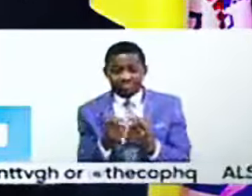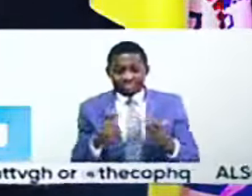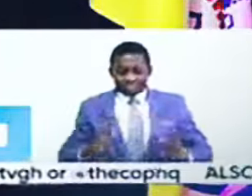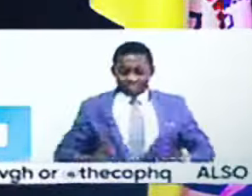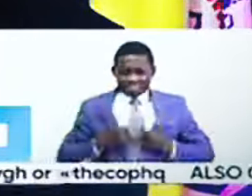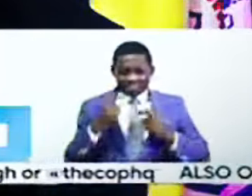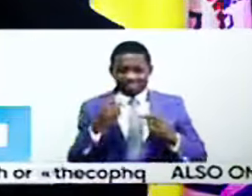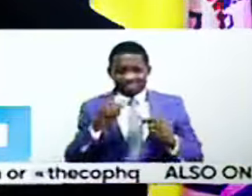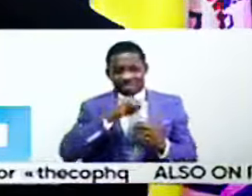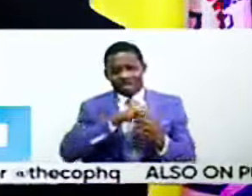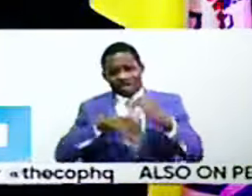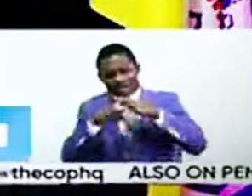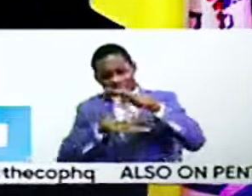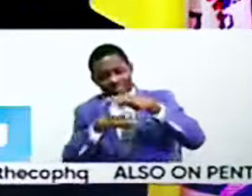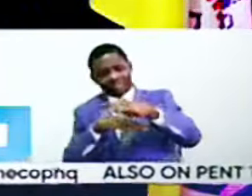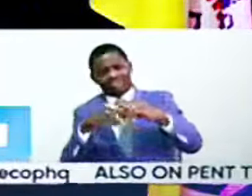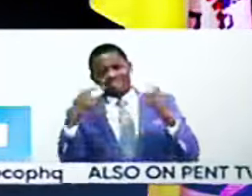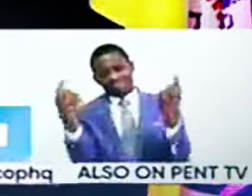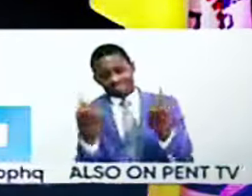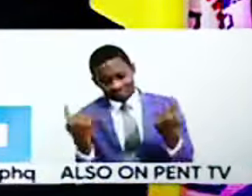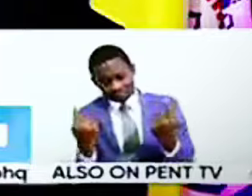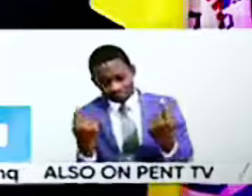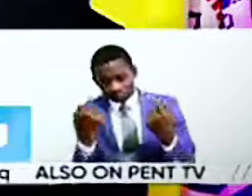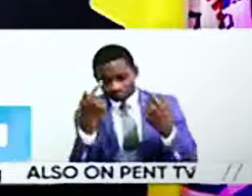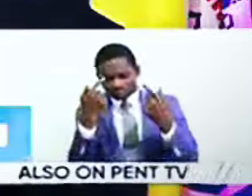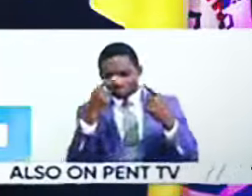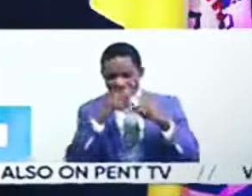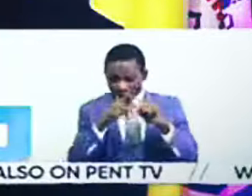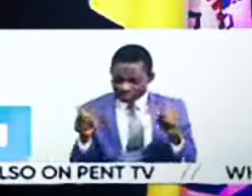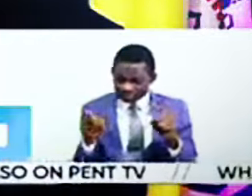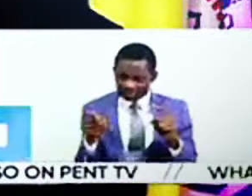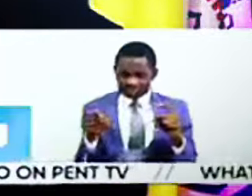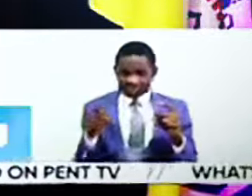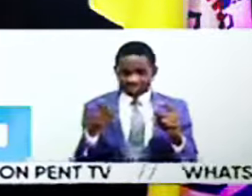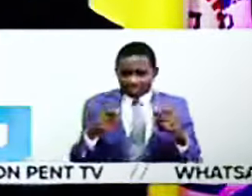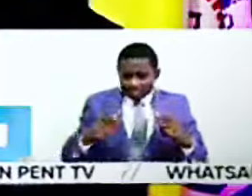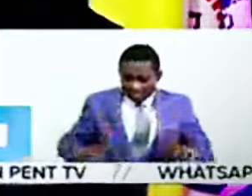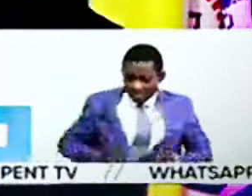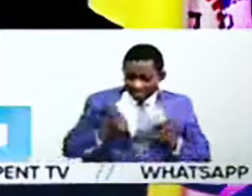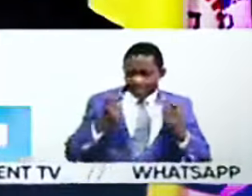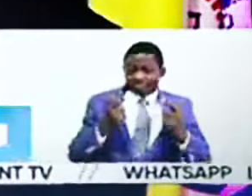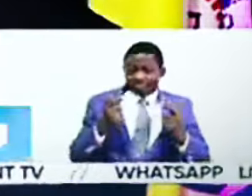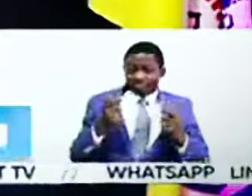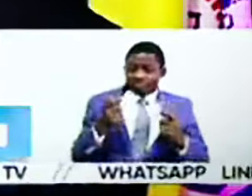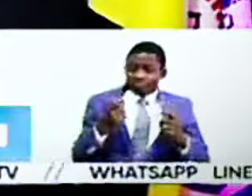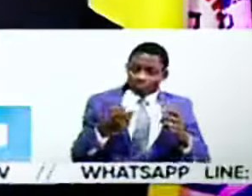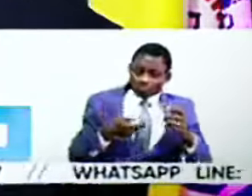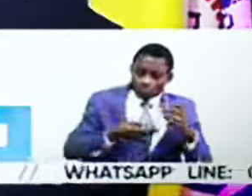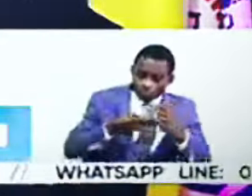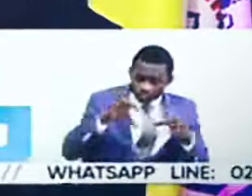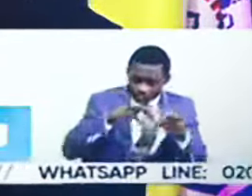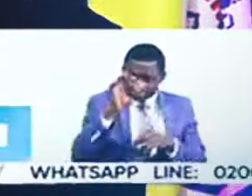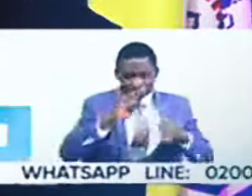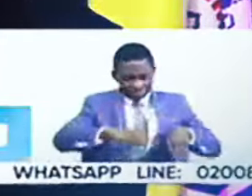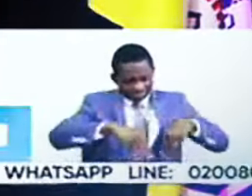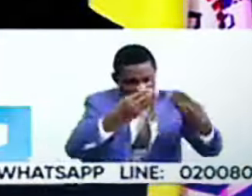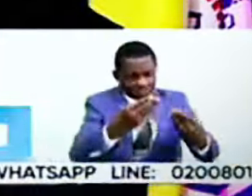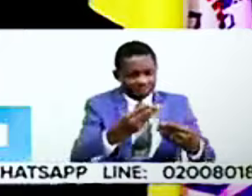Meanwhile, the eternal life and the eternal Holy Spirit is given to them to equip them to live above reproach.